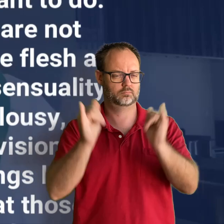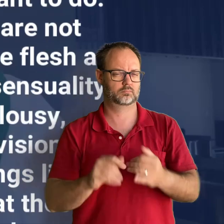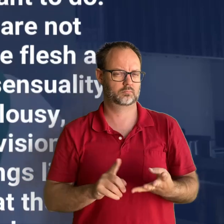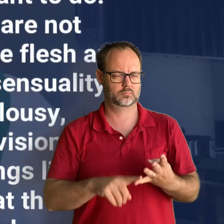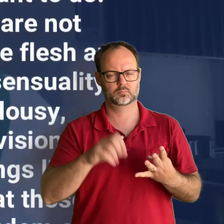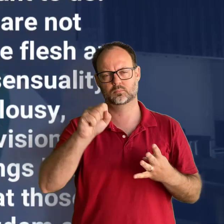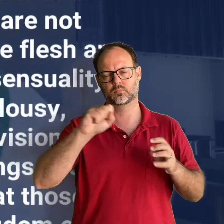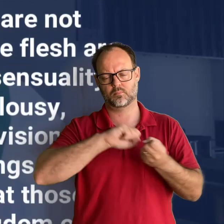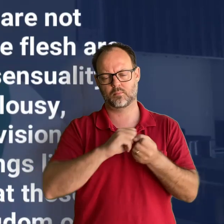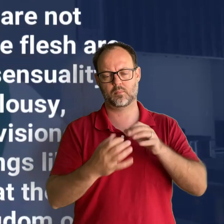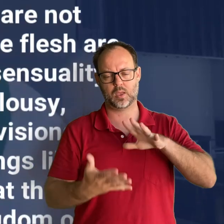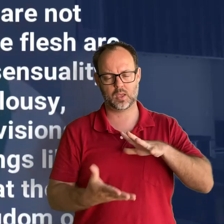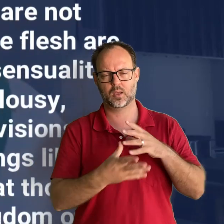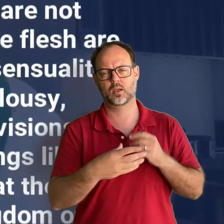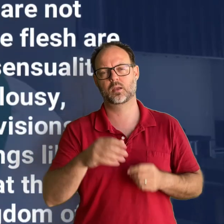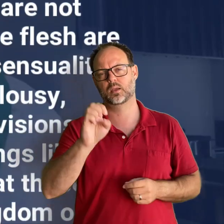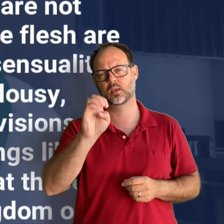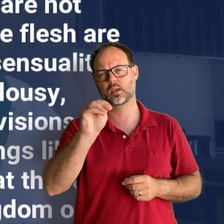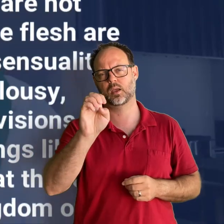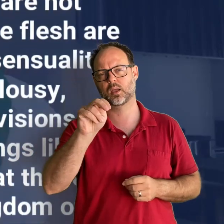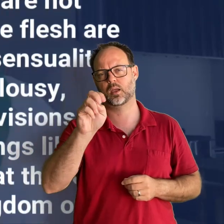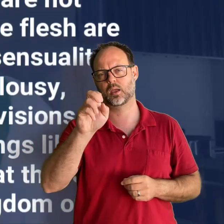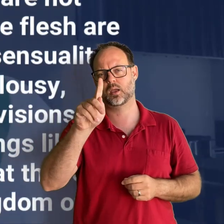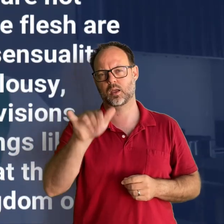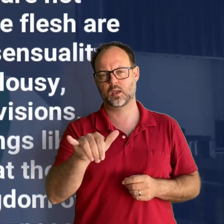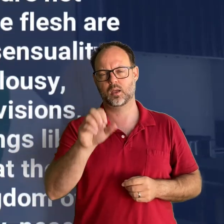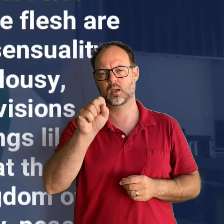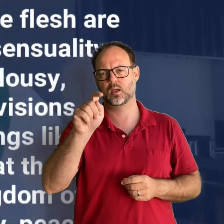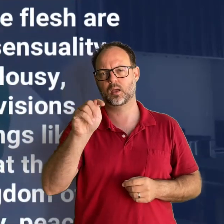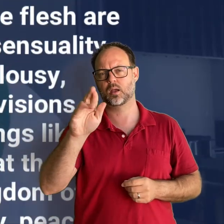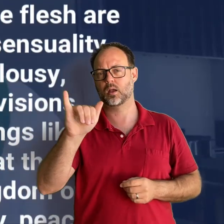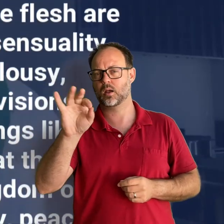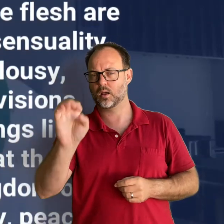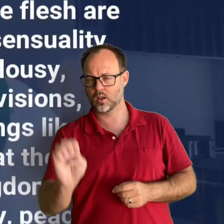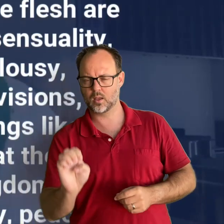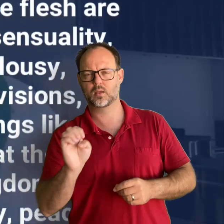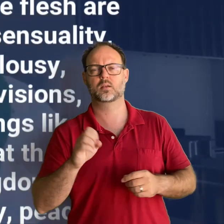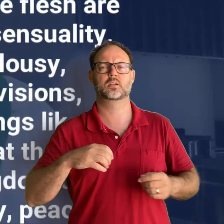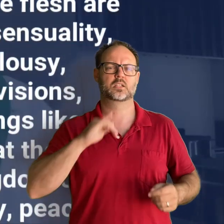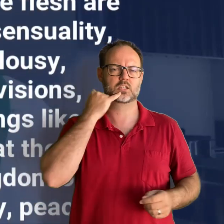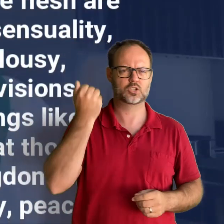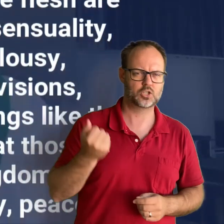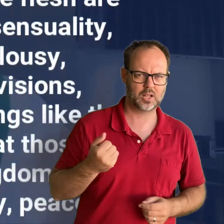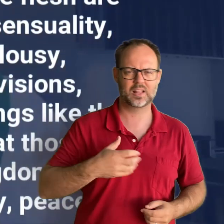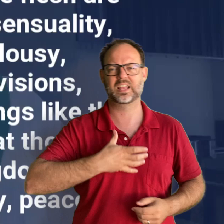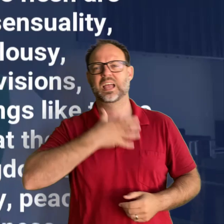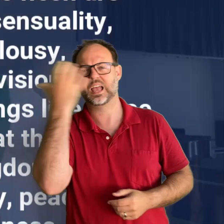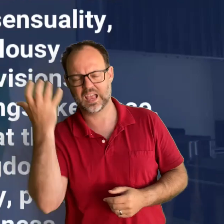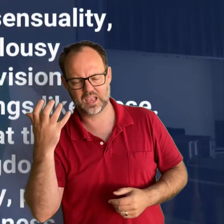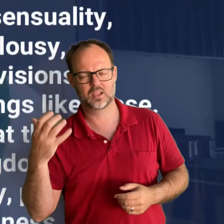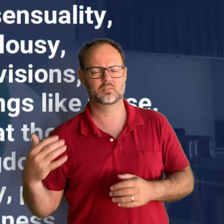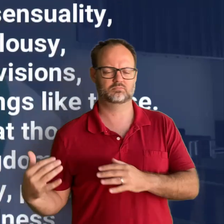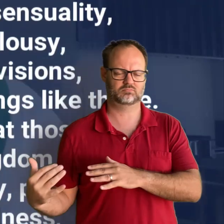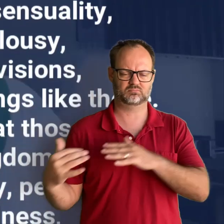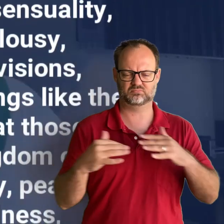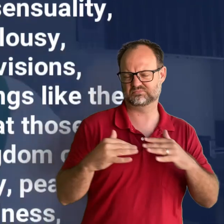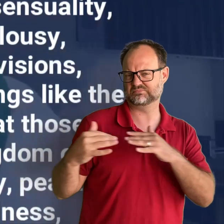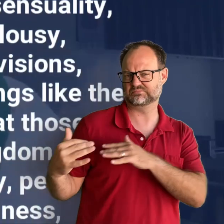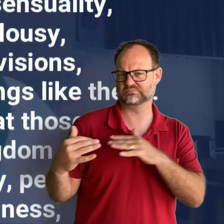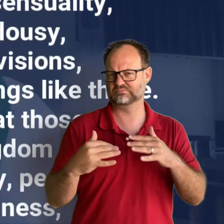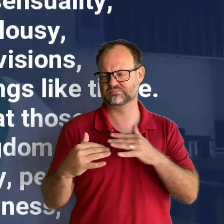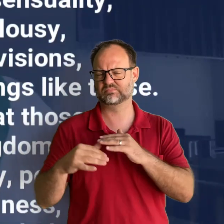idolatry, sorcery, enmity, strife, jealousy, fits of anger,